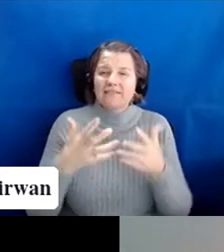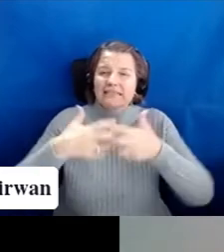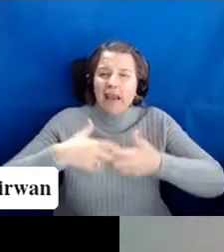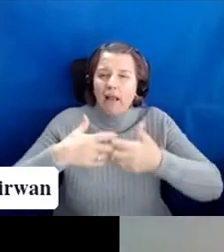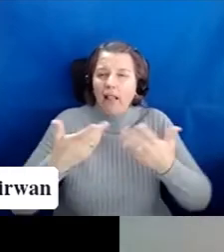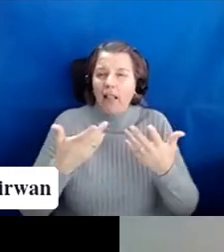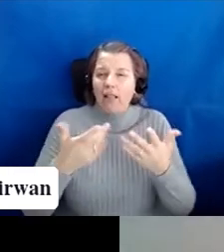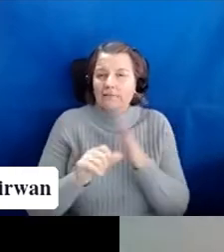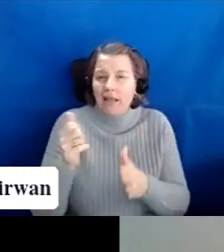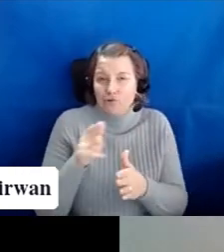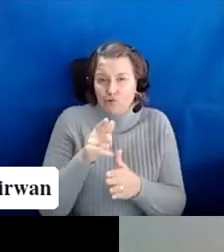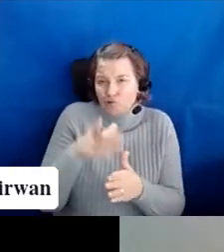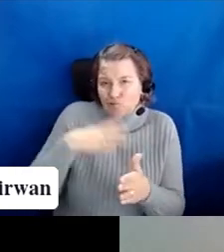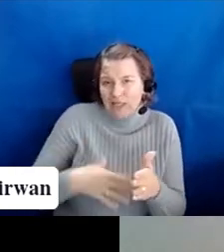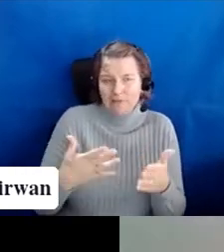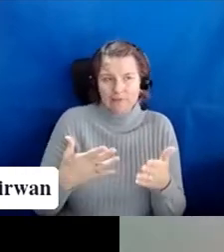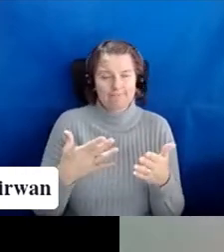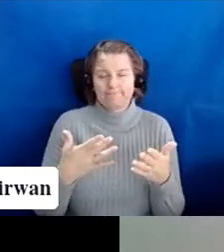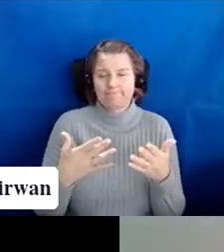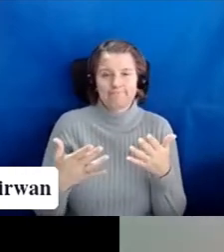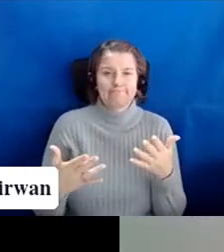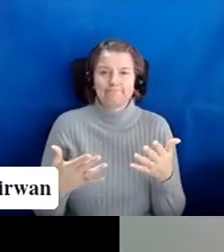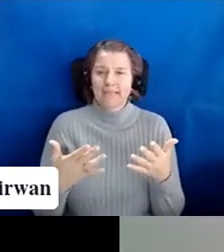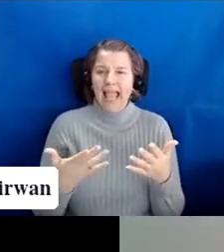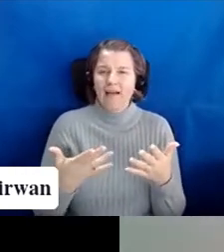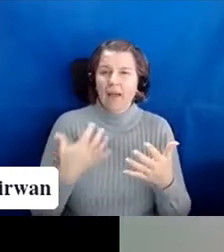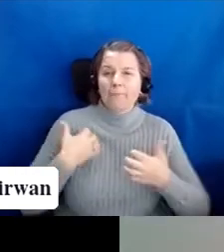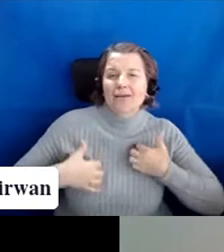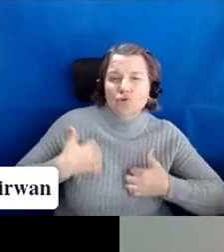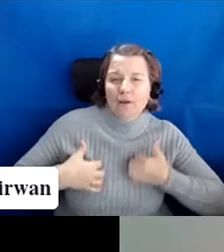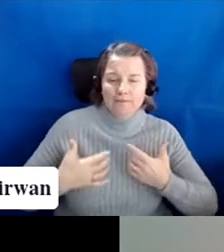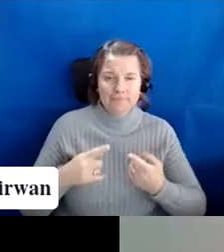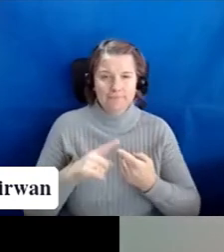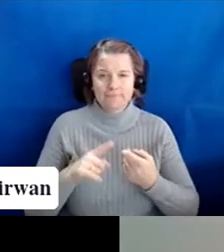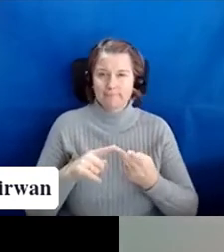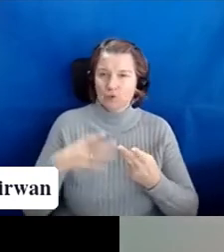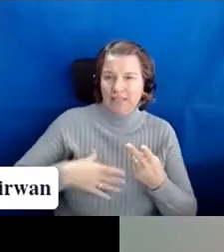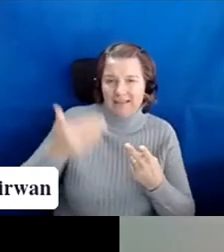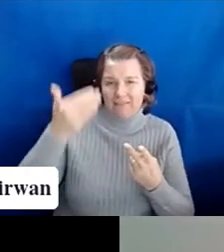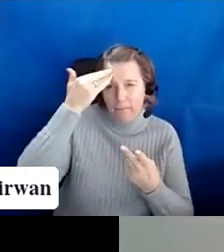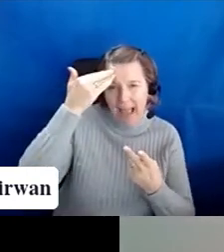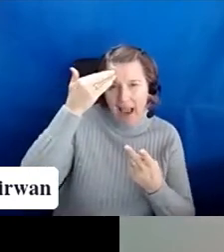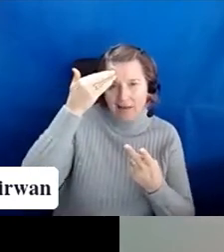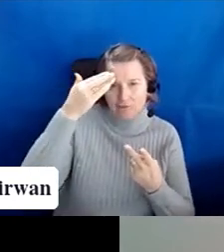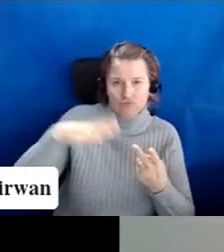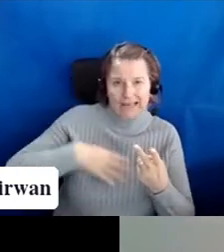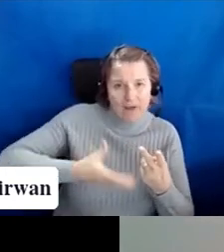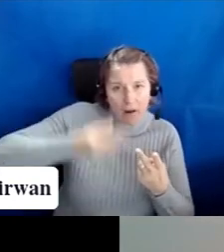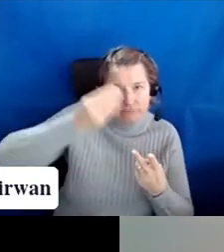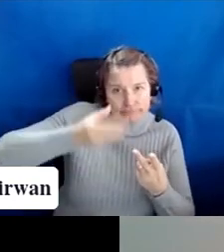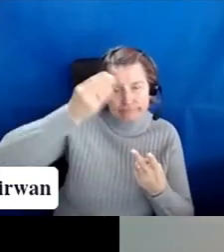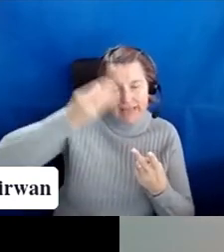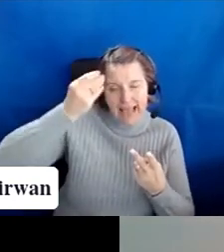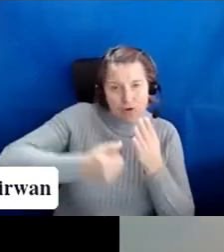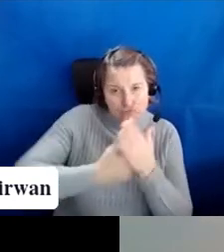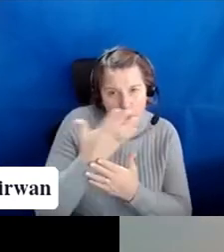skills. You need to, you know, you need to have a passion, you need to have a mindset for learning and growth, and